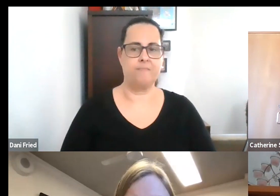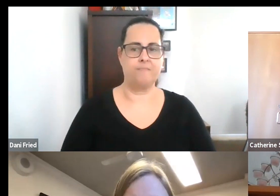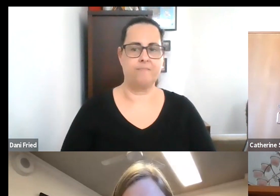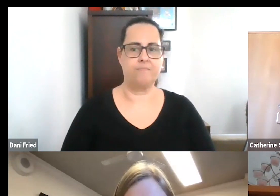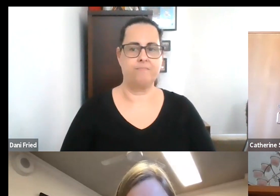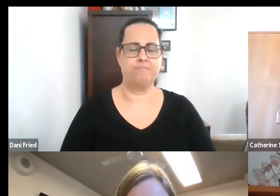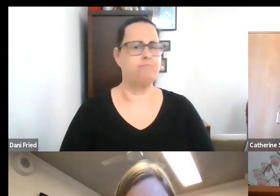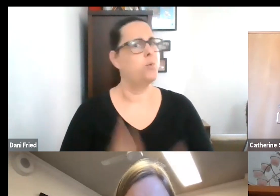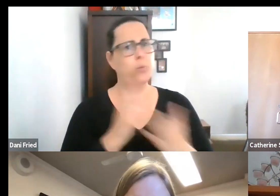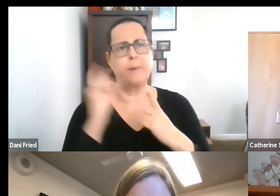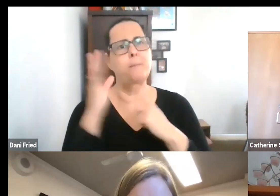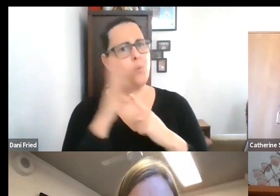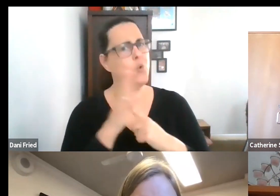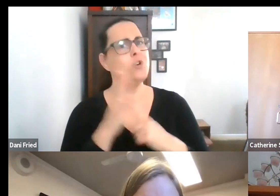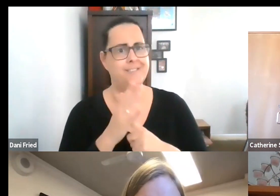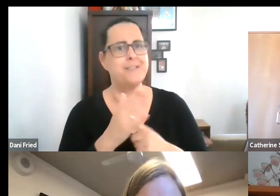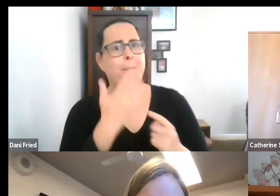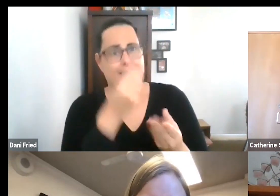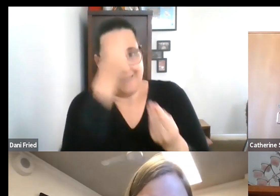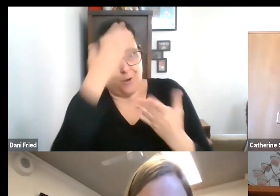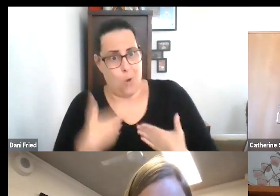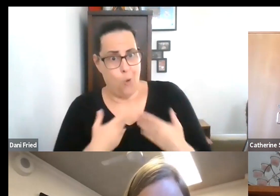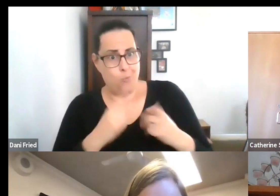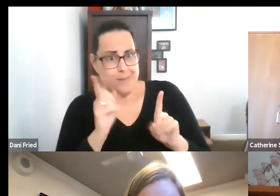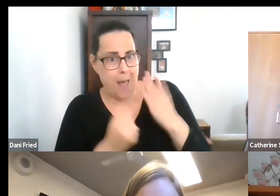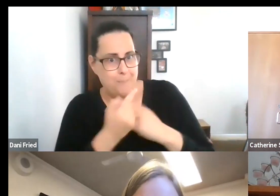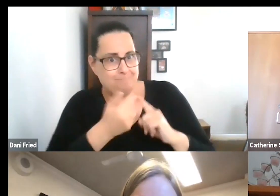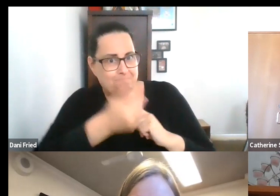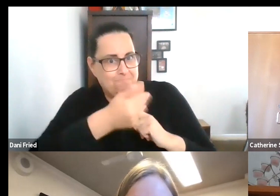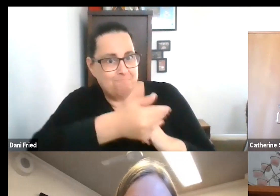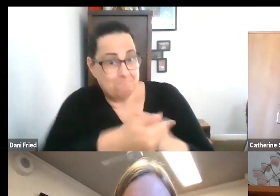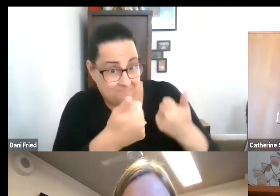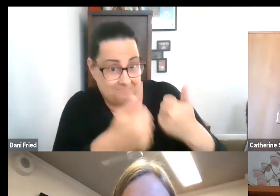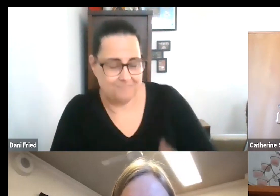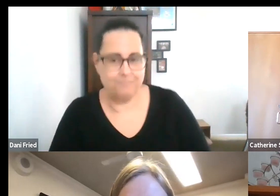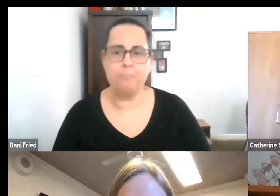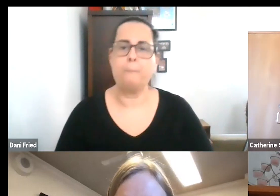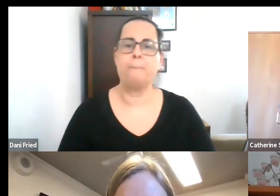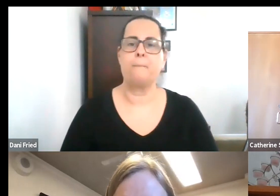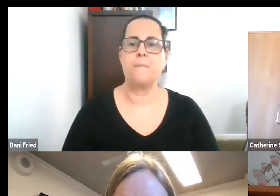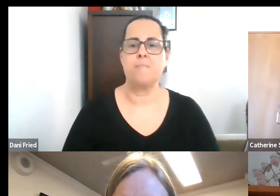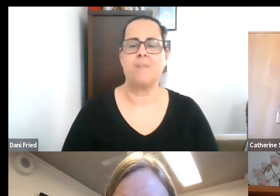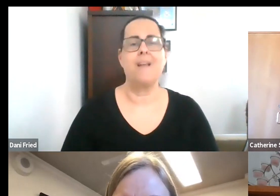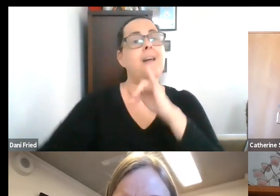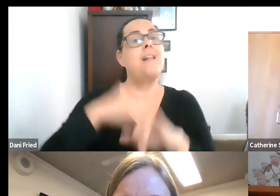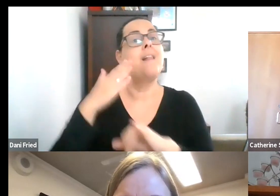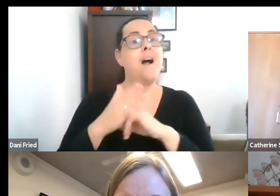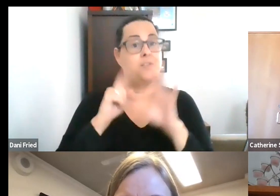Such important work what you're doing. You have to keep us updated how it's progressing. And we have here the last